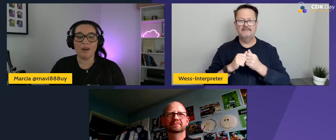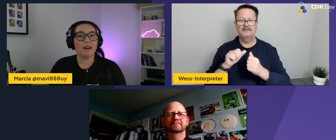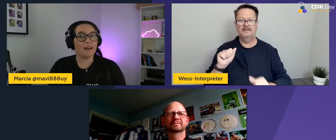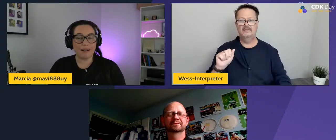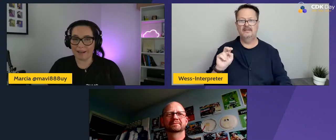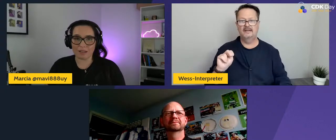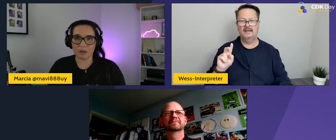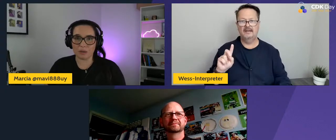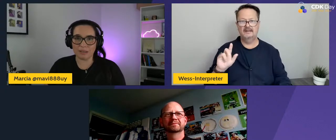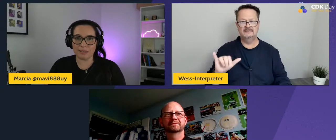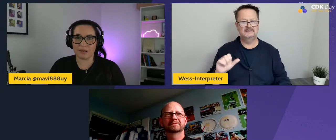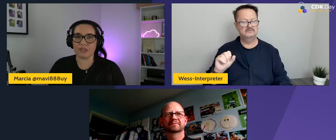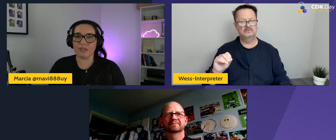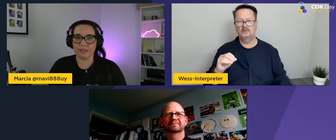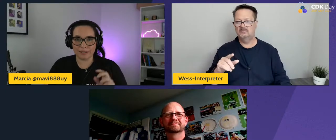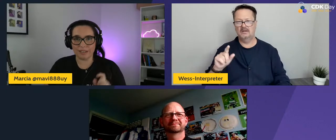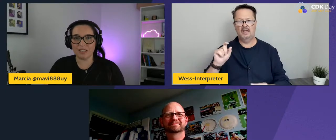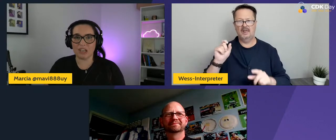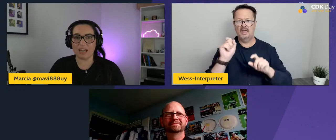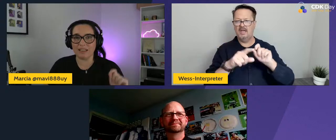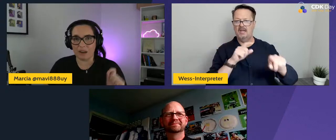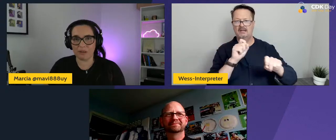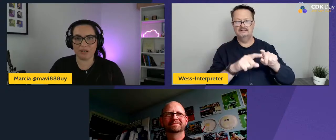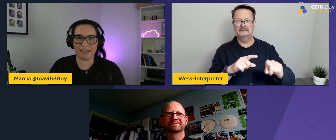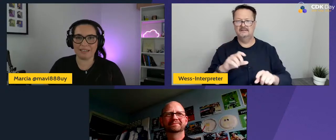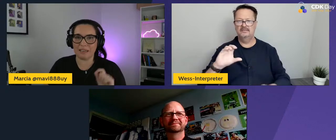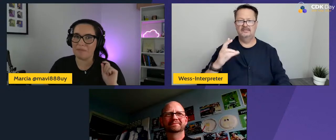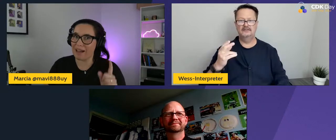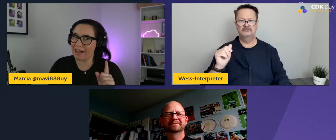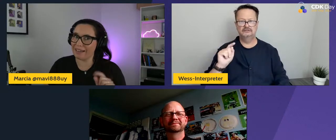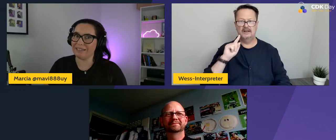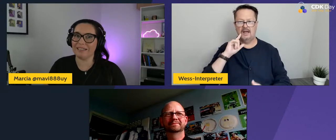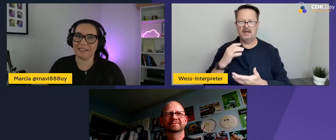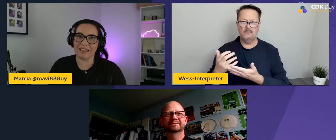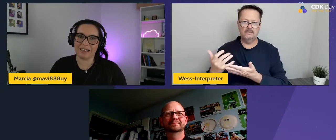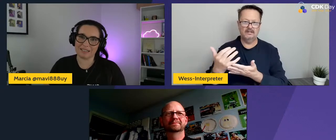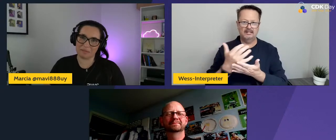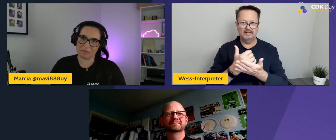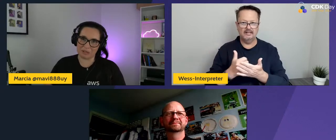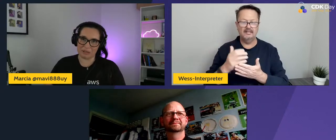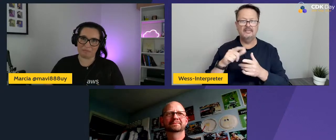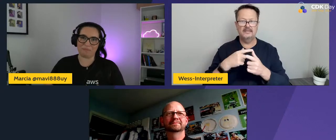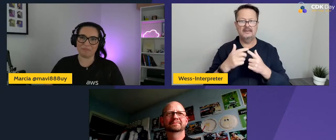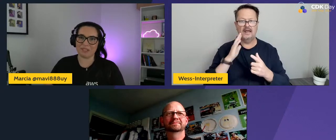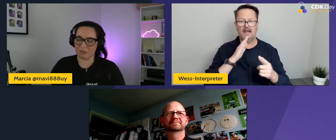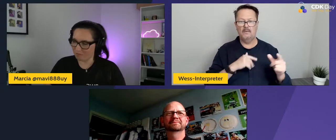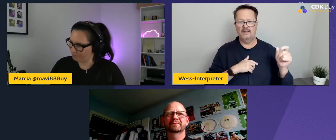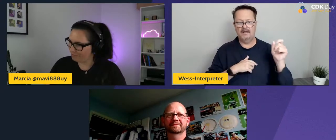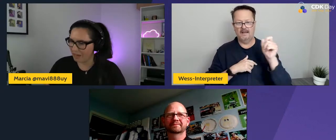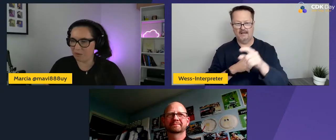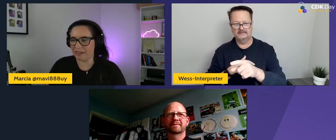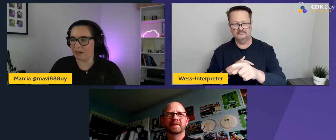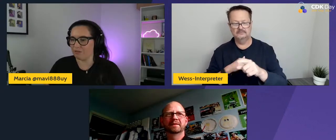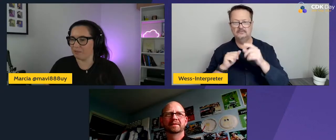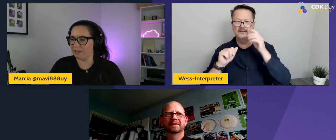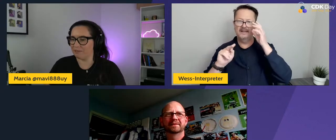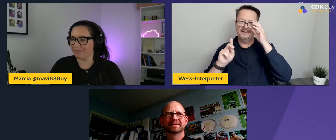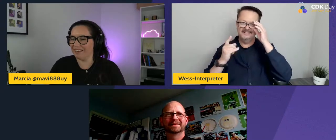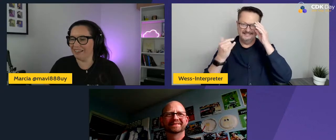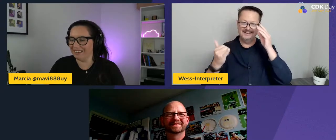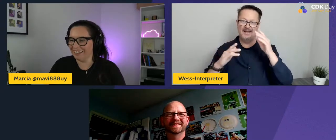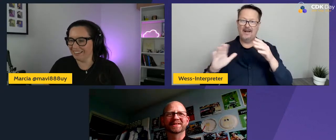So ask your questions in the chat. I will collect them and then ask them to him. So I will get out from